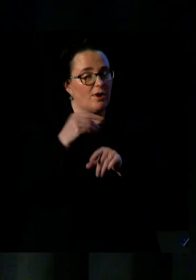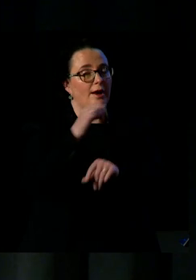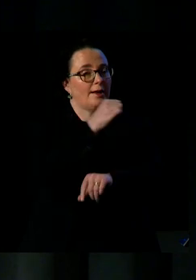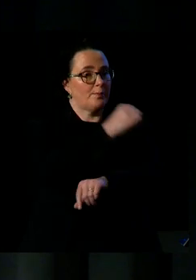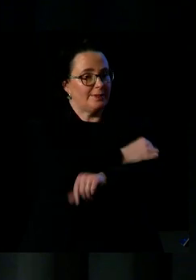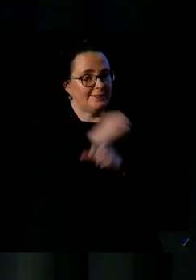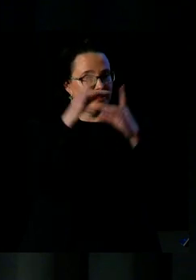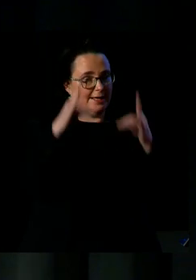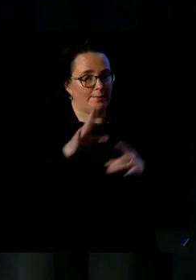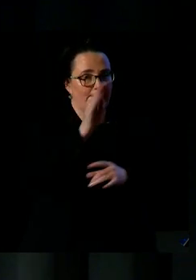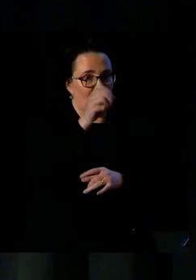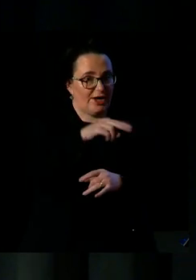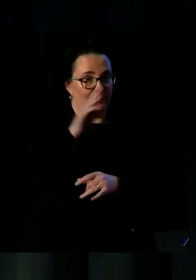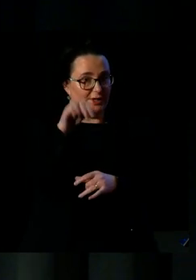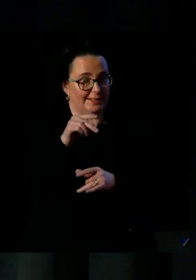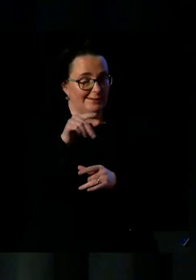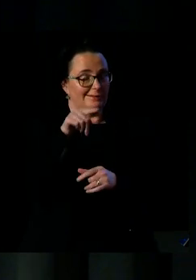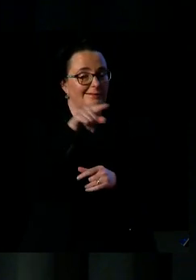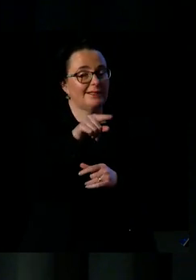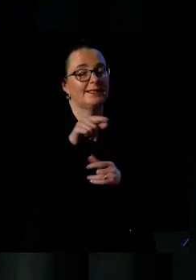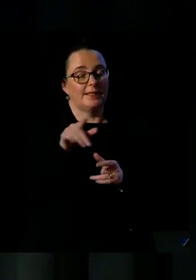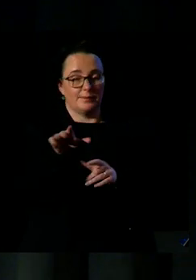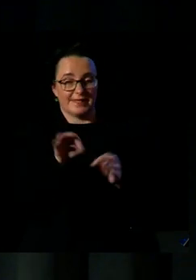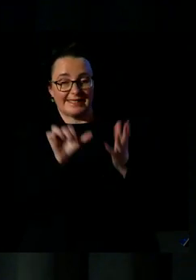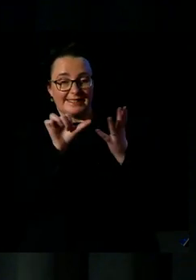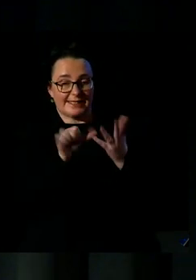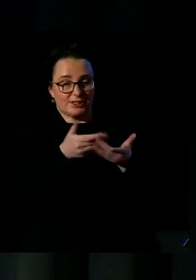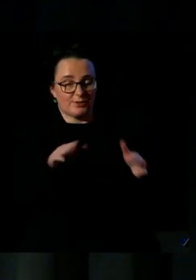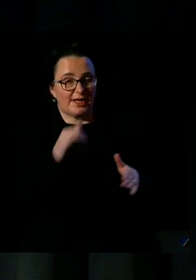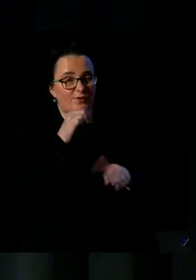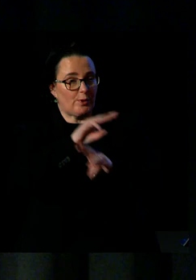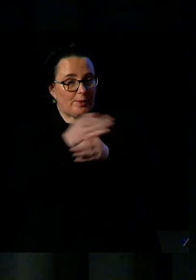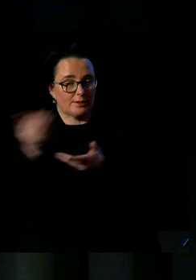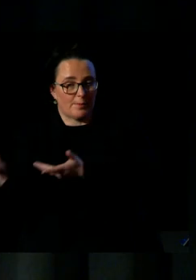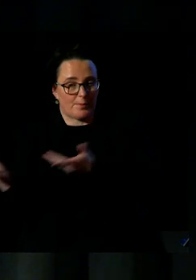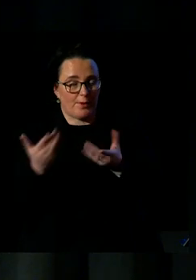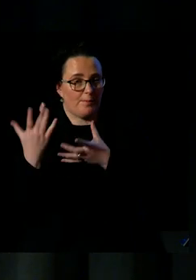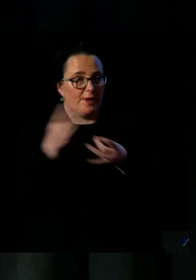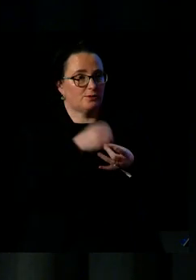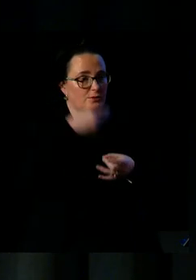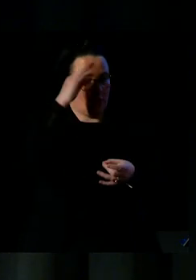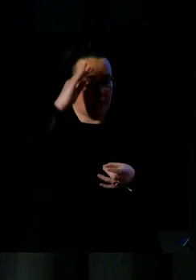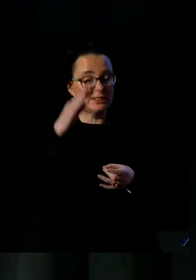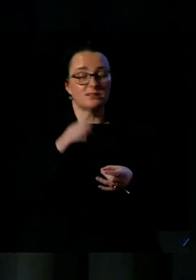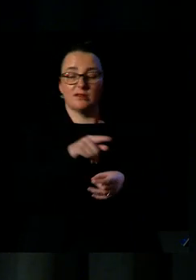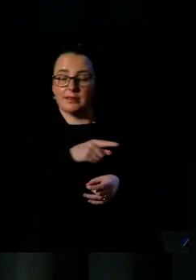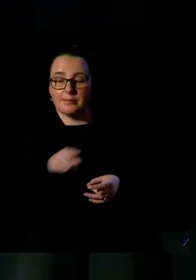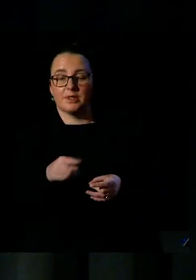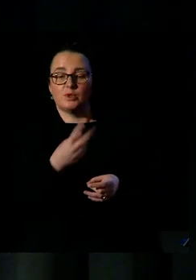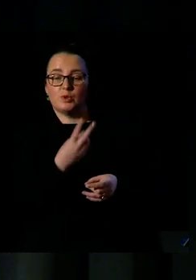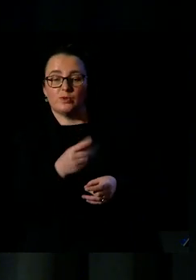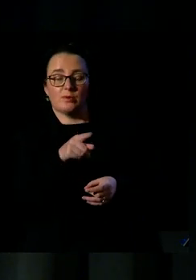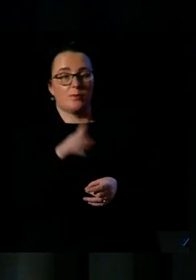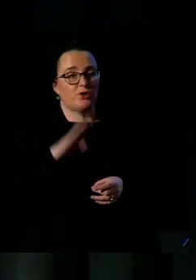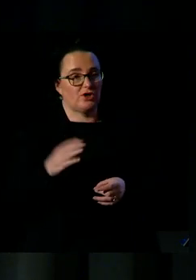war. He brought six orphans back with him to Ireland. Among those children were brother and sister Tibor and Susie